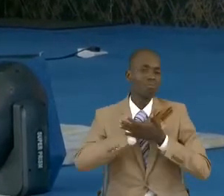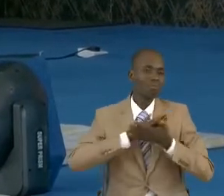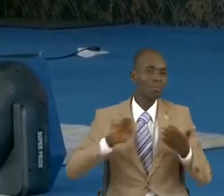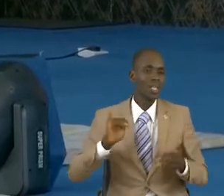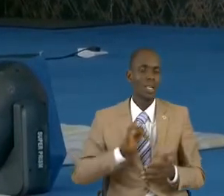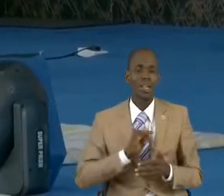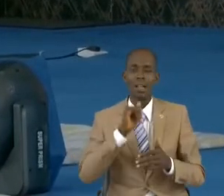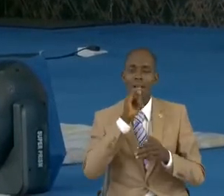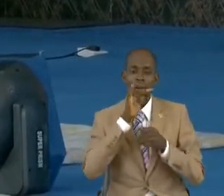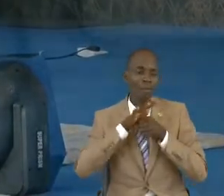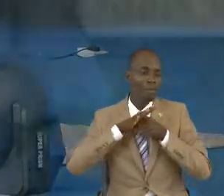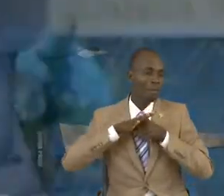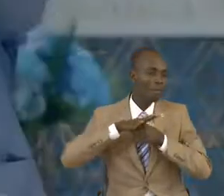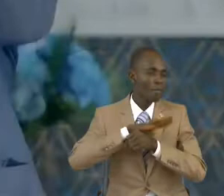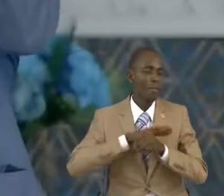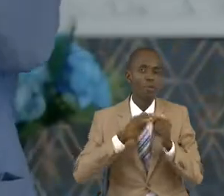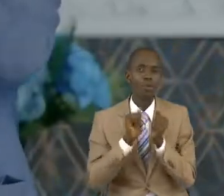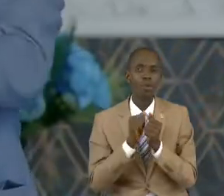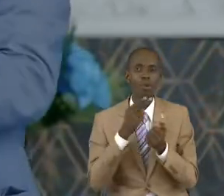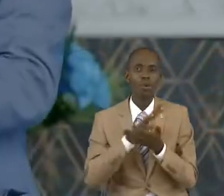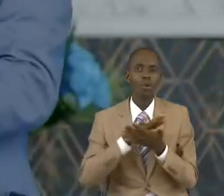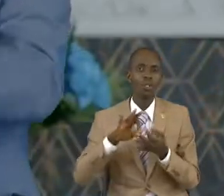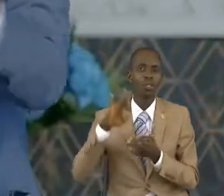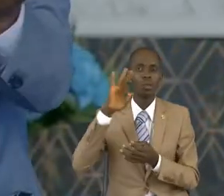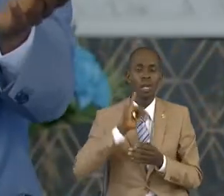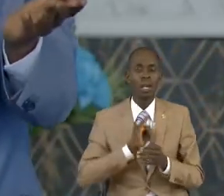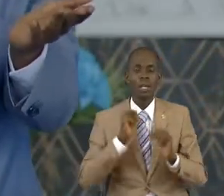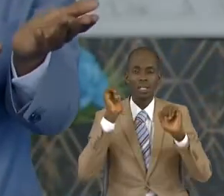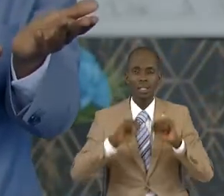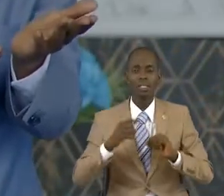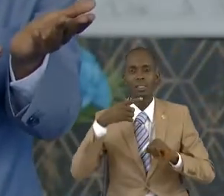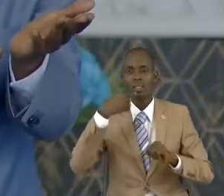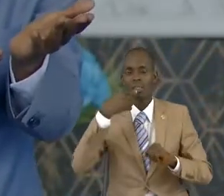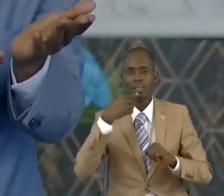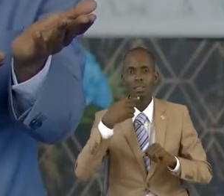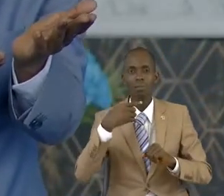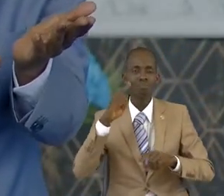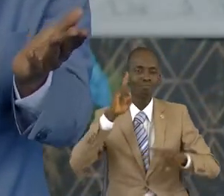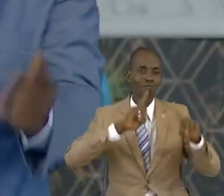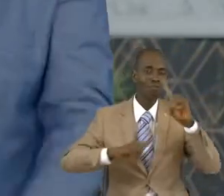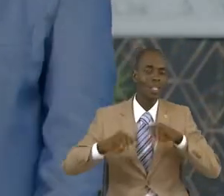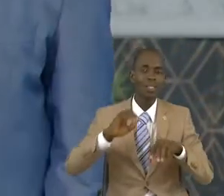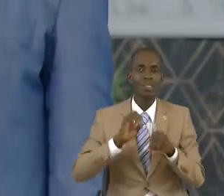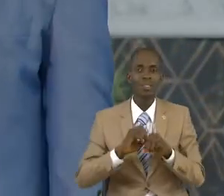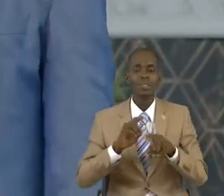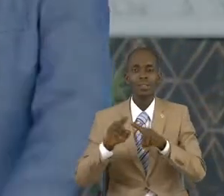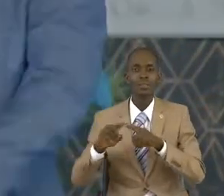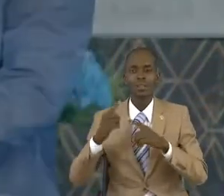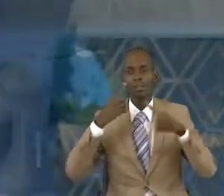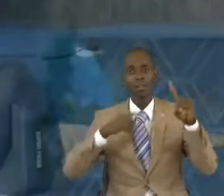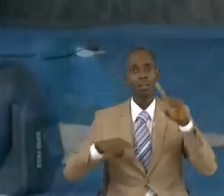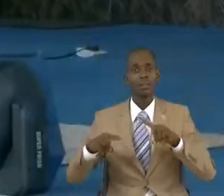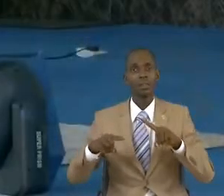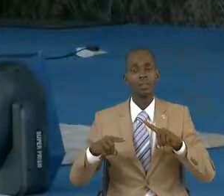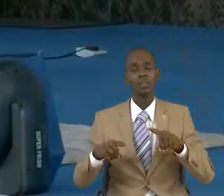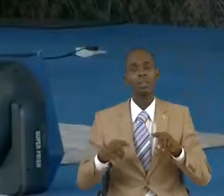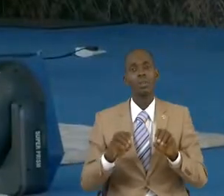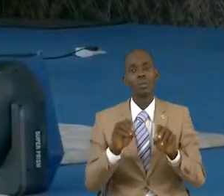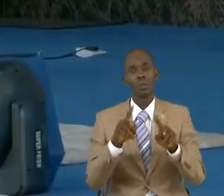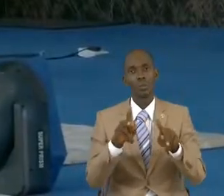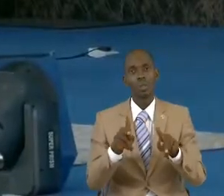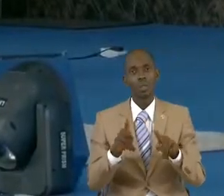filled with the Holy Ghost. I talk in tongues. There you are. The flesh has